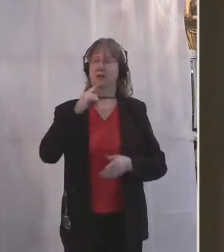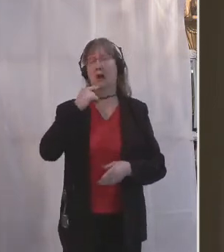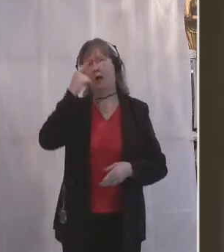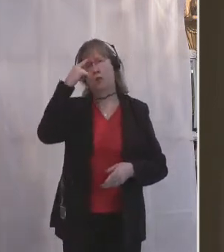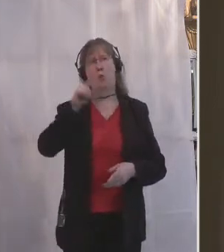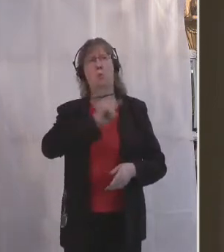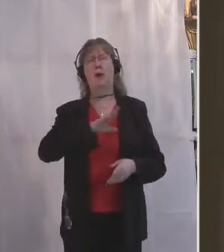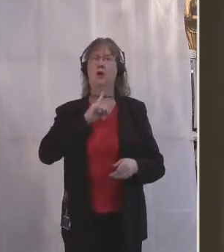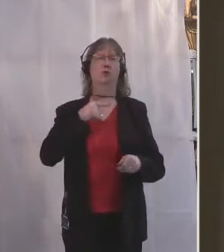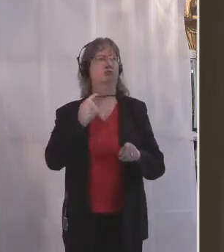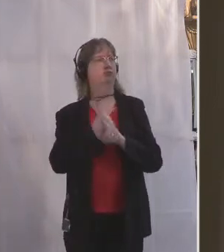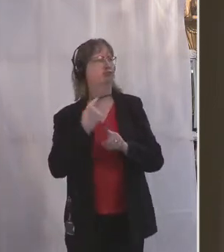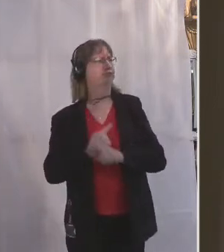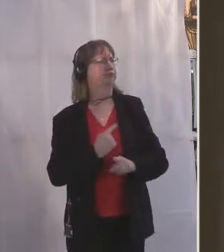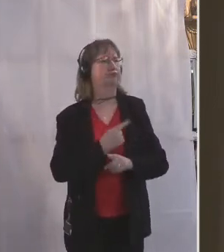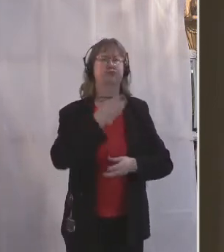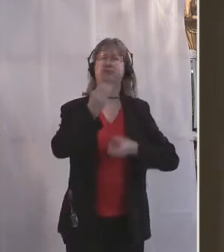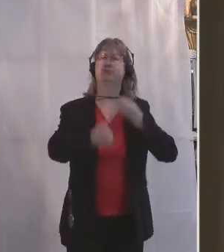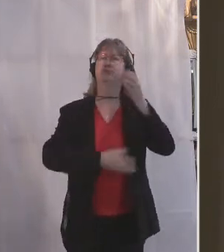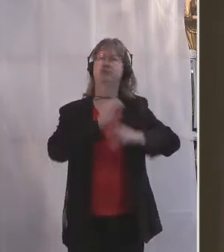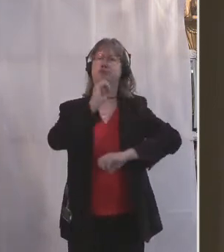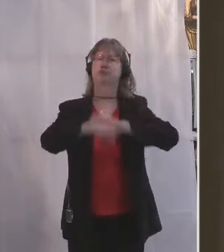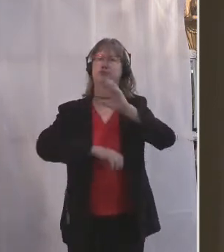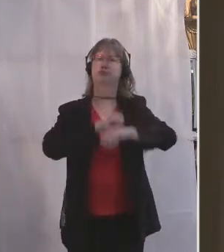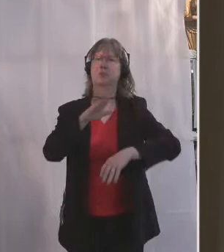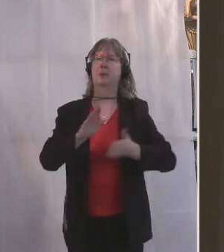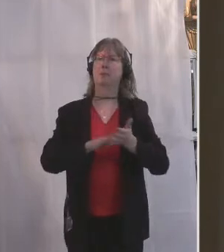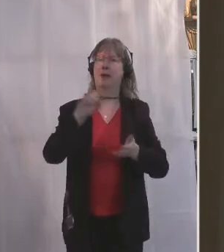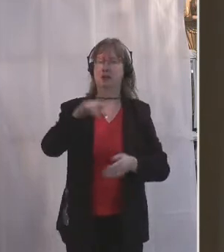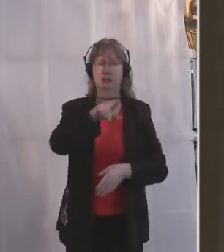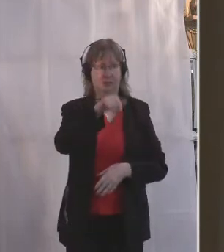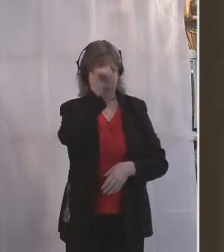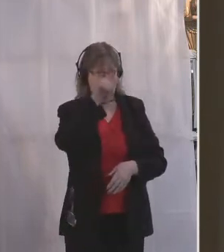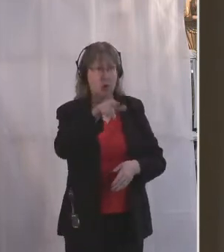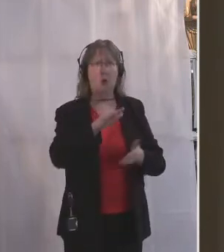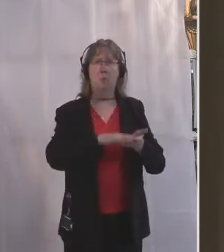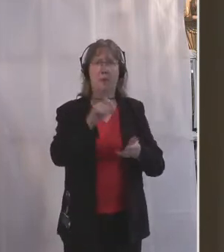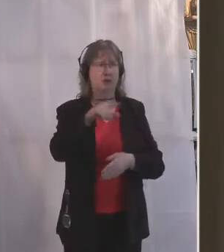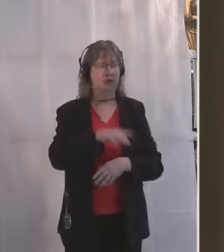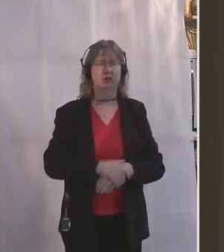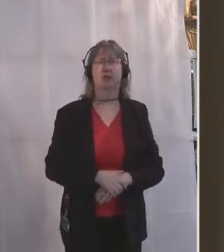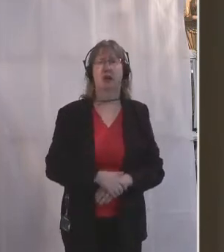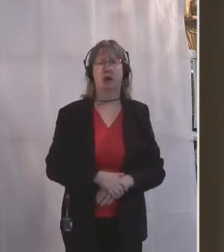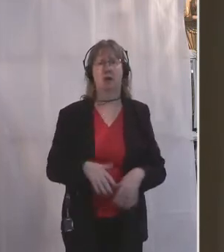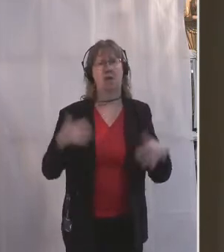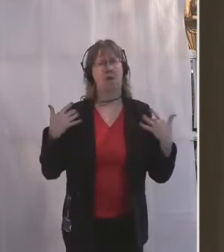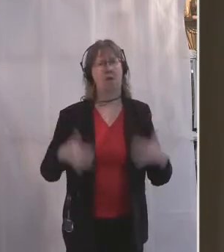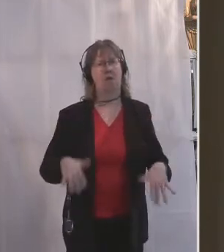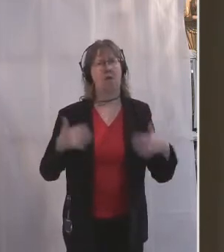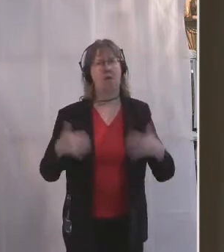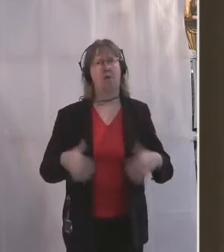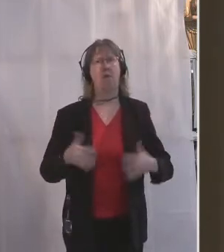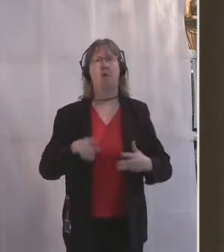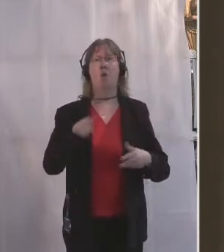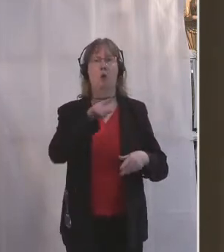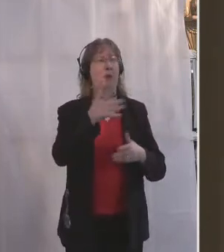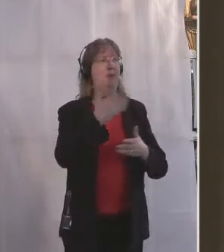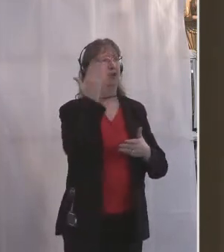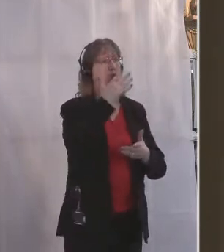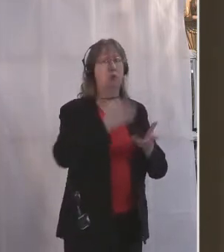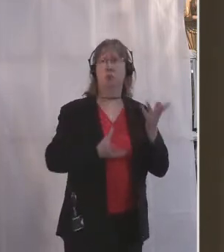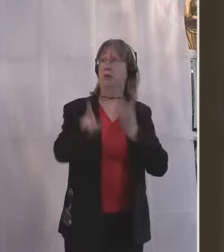about Manchester's innovation moment. For anybody who knows anything about the city or has studied it at